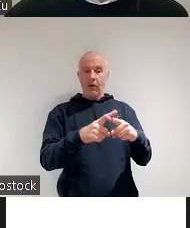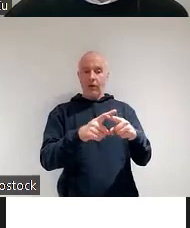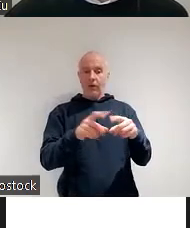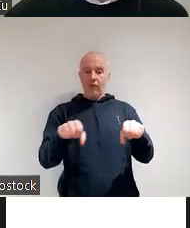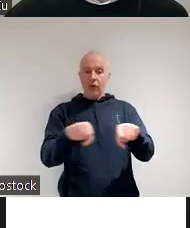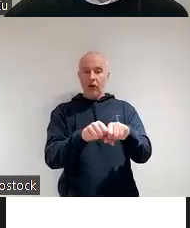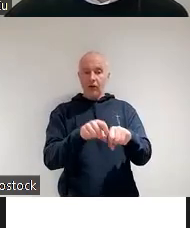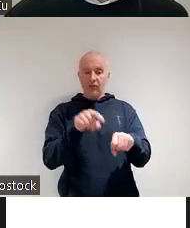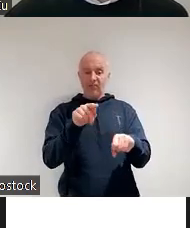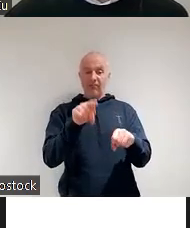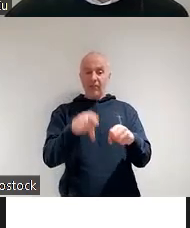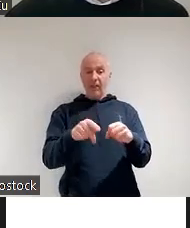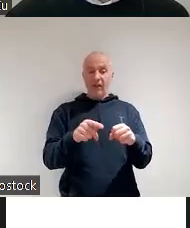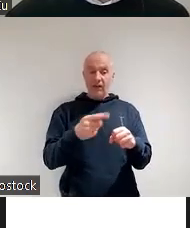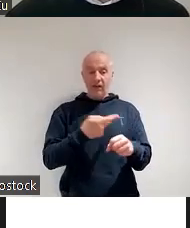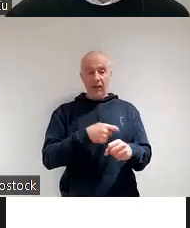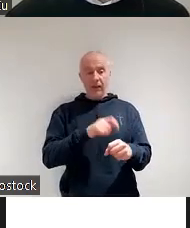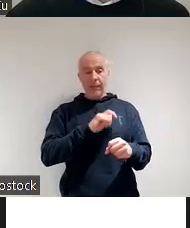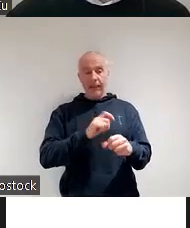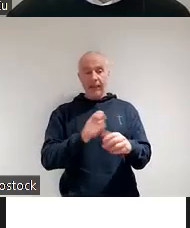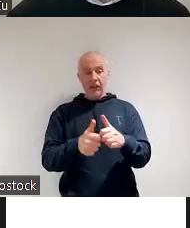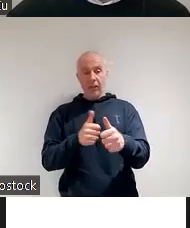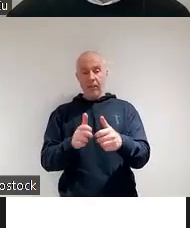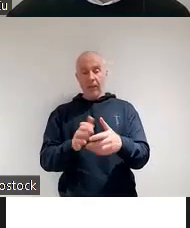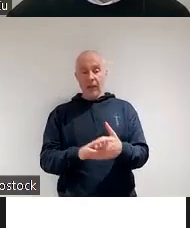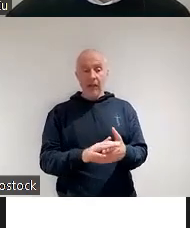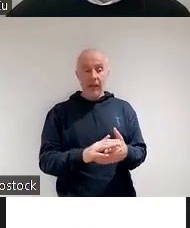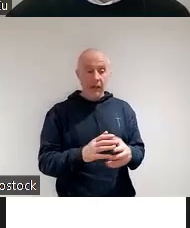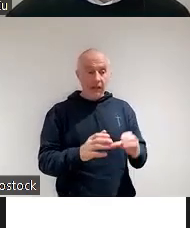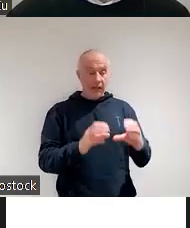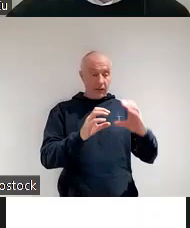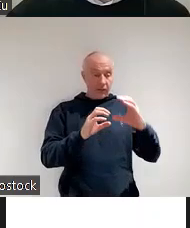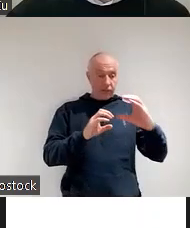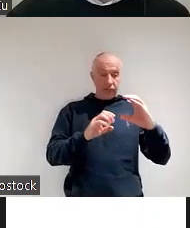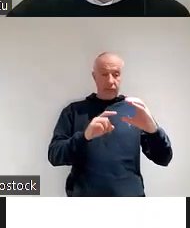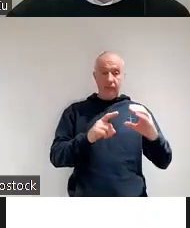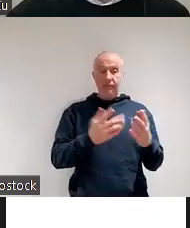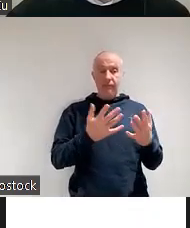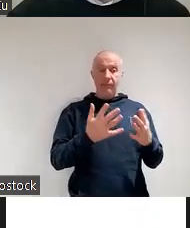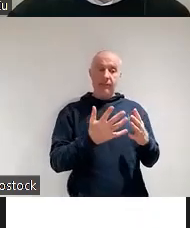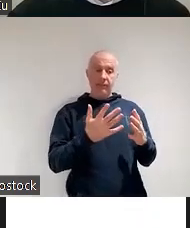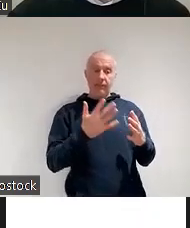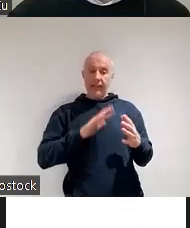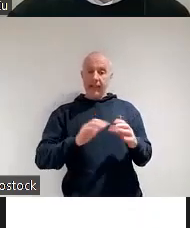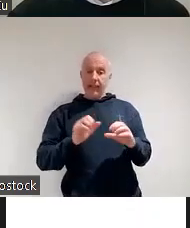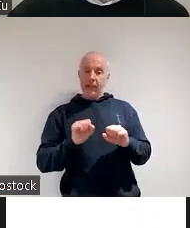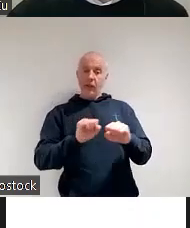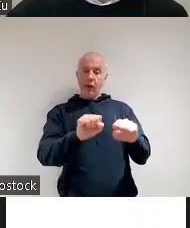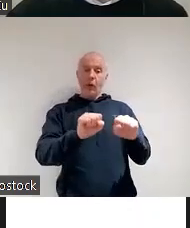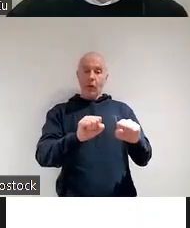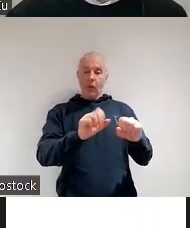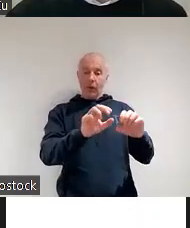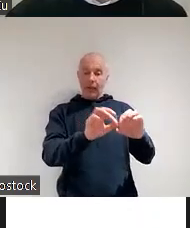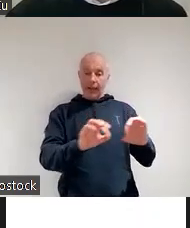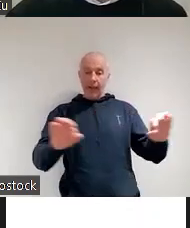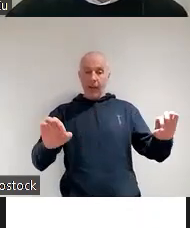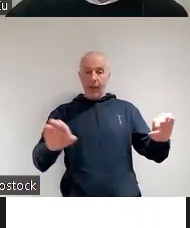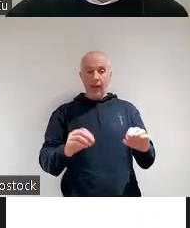some of them are socket units, meaning that they don't come with a cable. So you have to bring your own cables. If you see something called